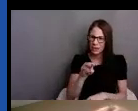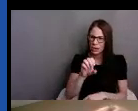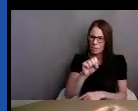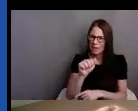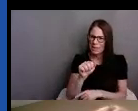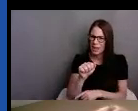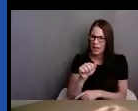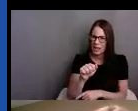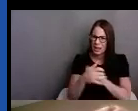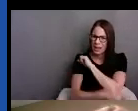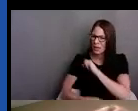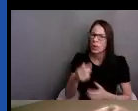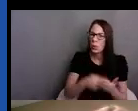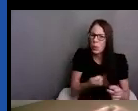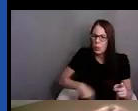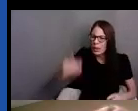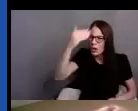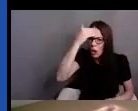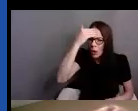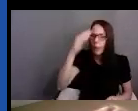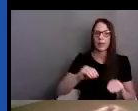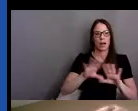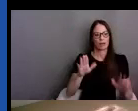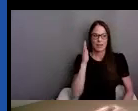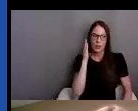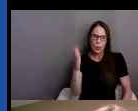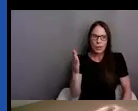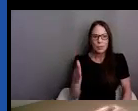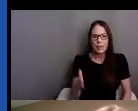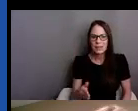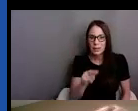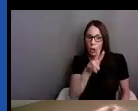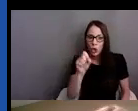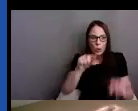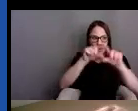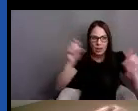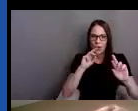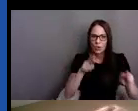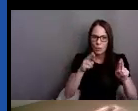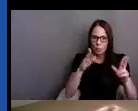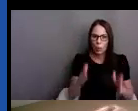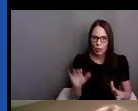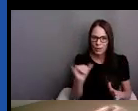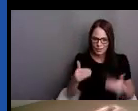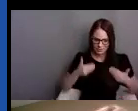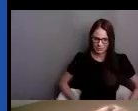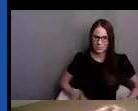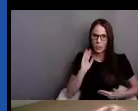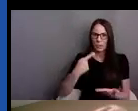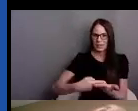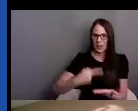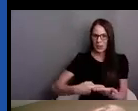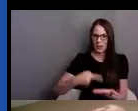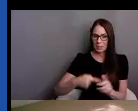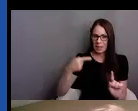variant? Obviously, there's going to be some headlines and some reporters like me talking about this today. What's